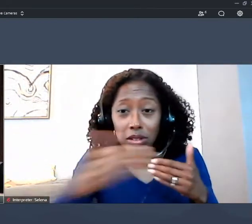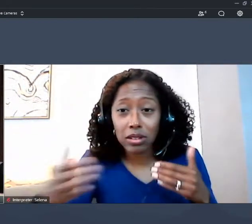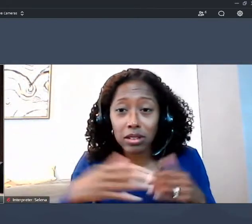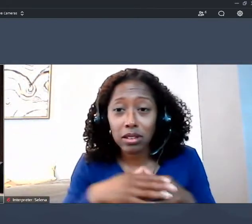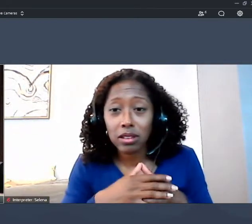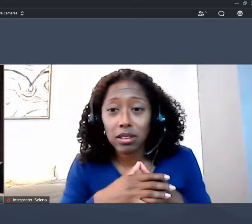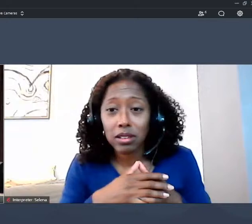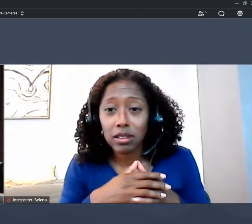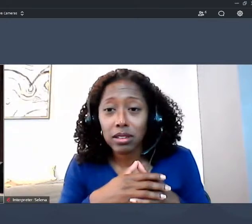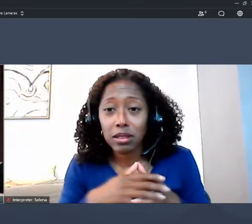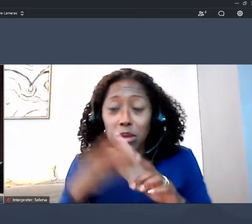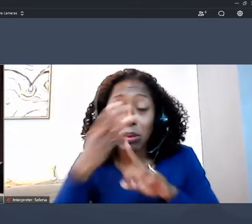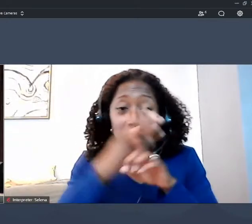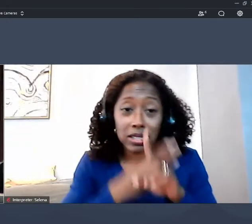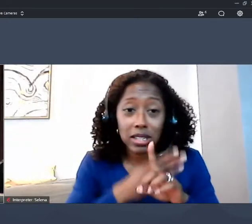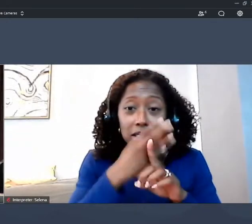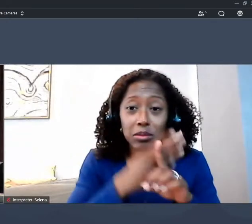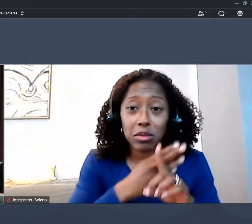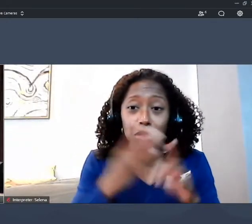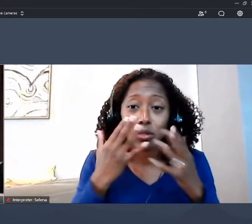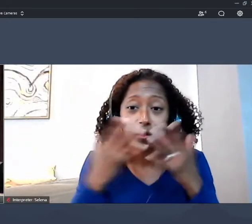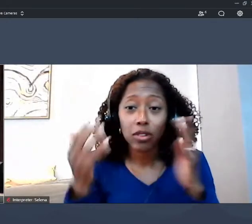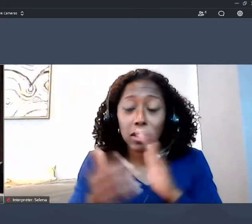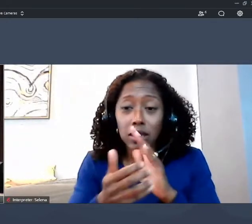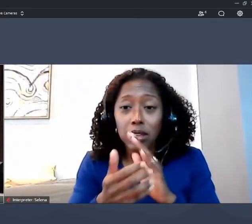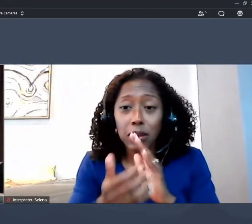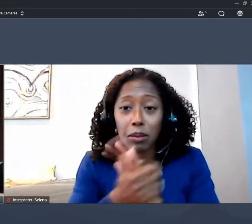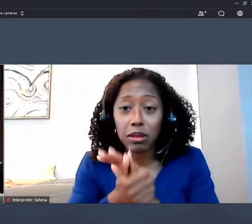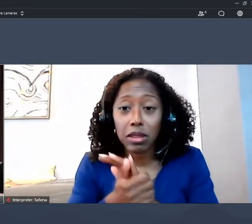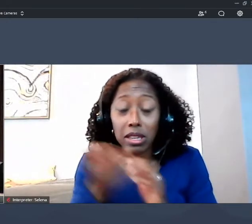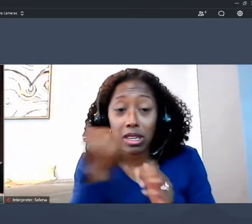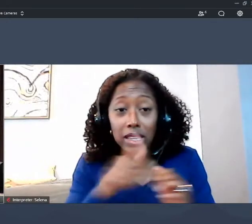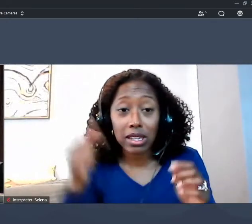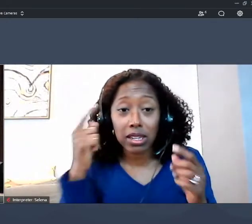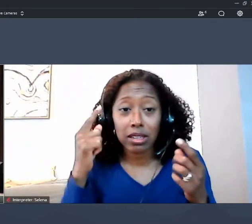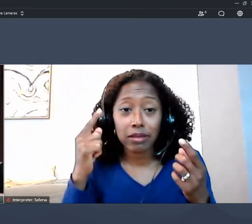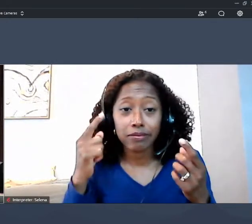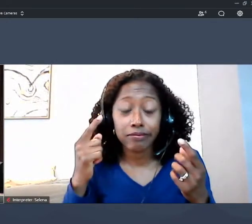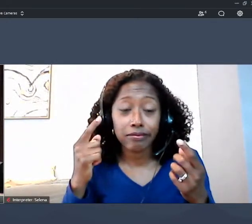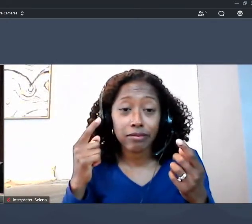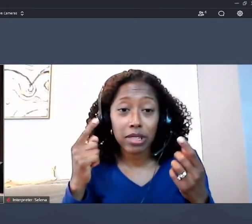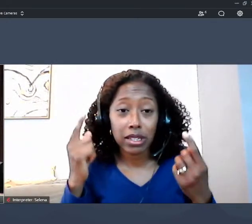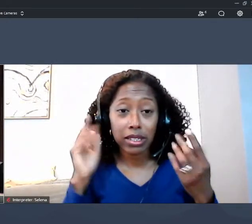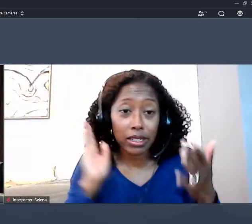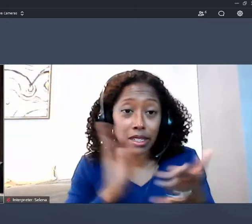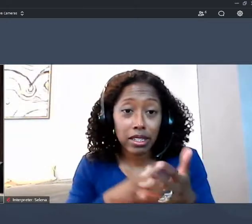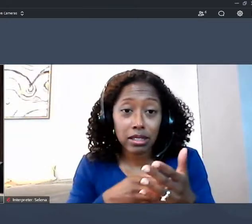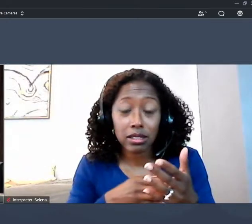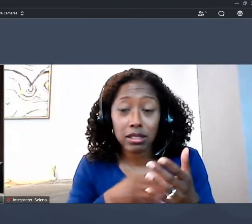How about 6 months, a friendly amendment for 6? Are there any objections to this friendly amendment?